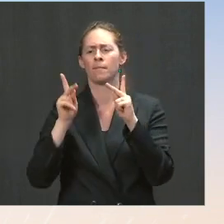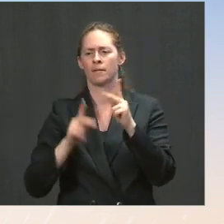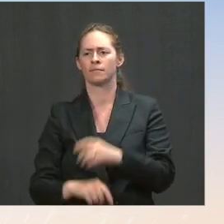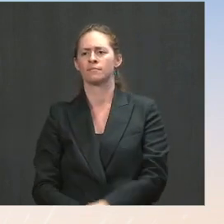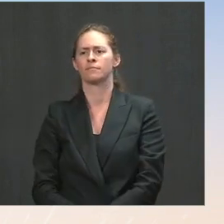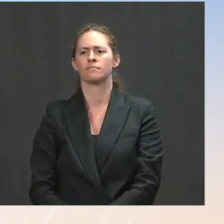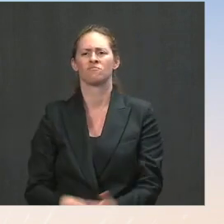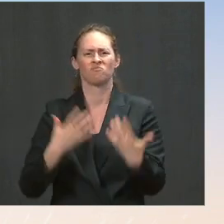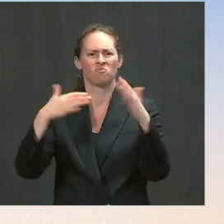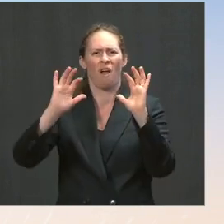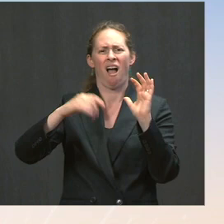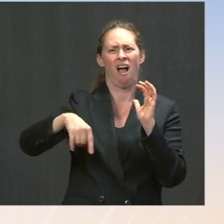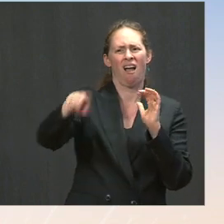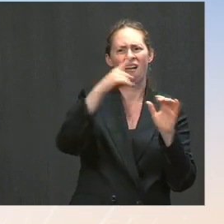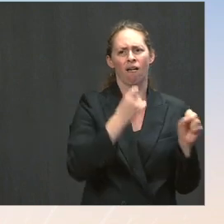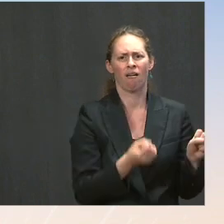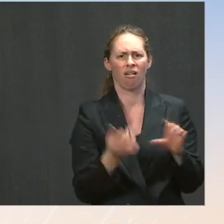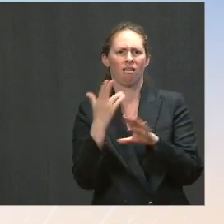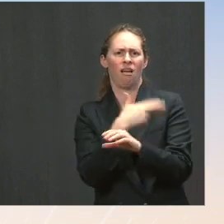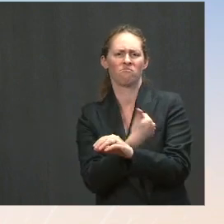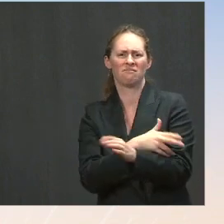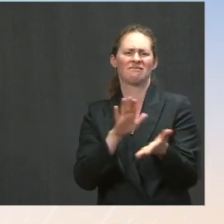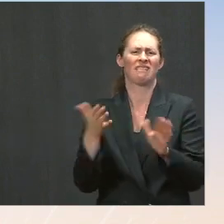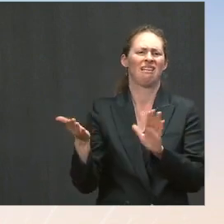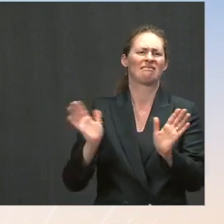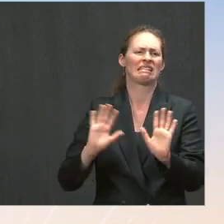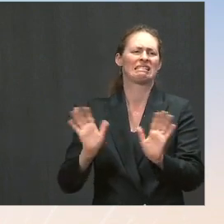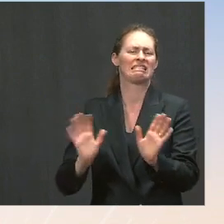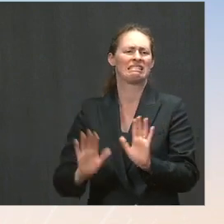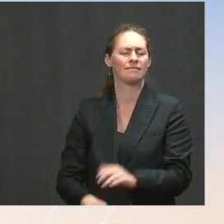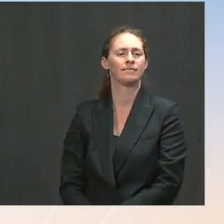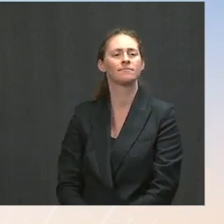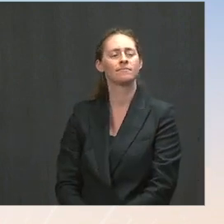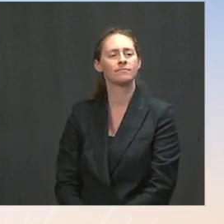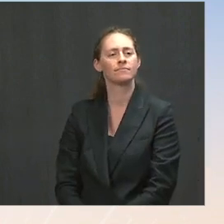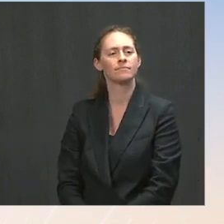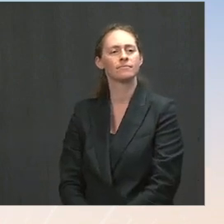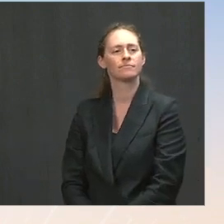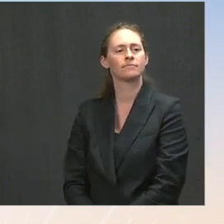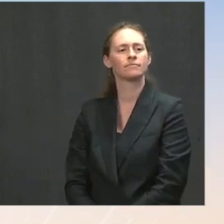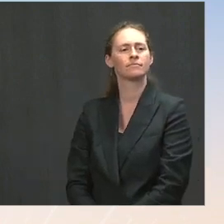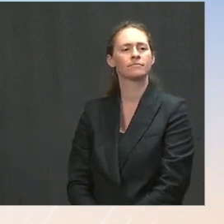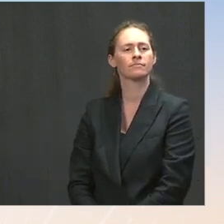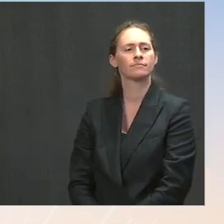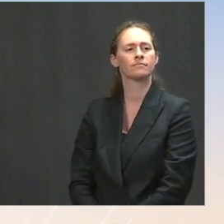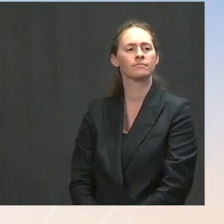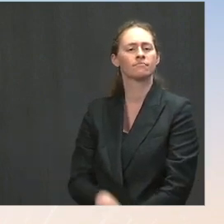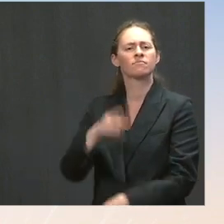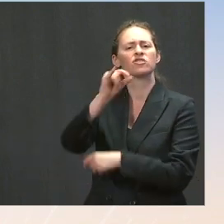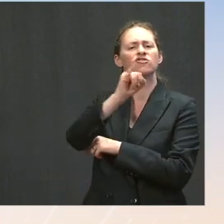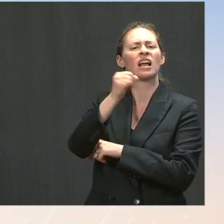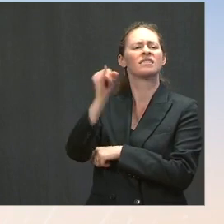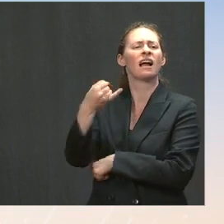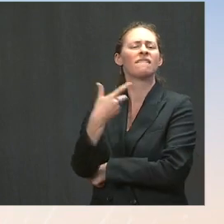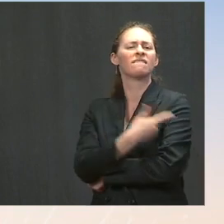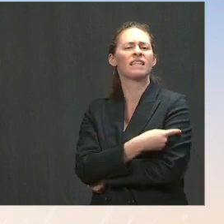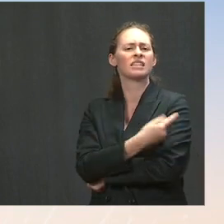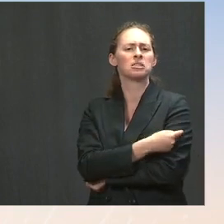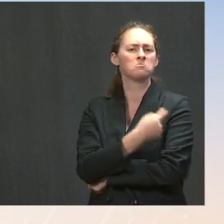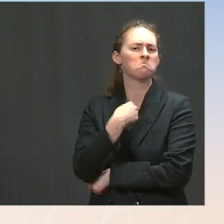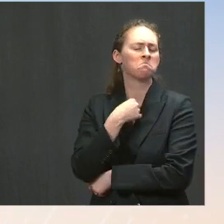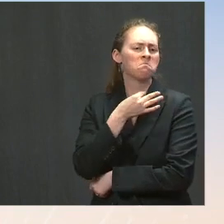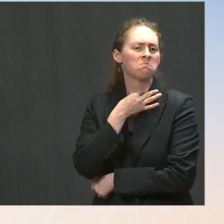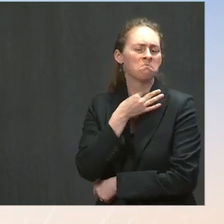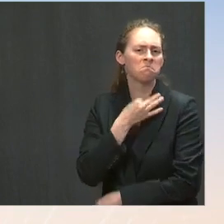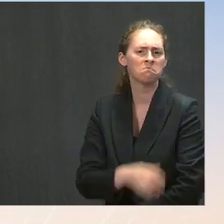dying. And question on Johnson & Johnson and on the testimony today. Johnson & Johnson is in the